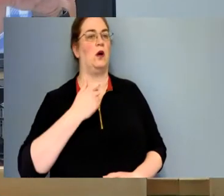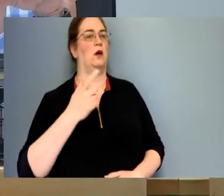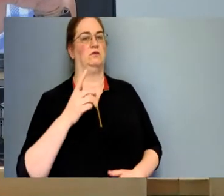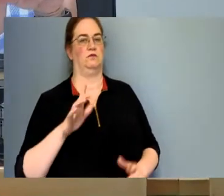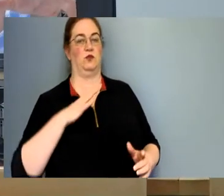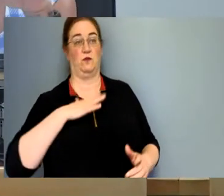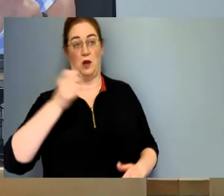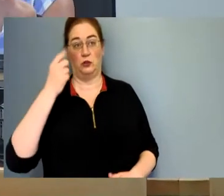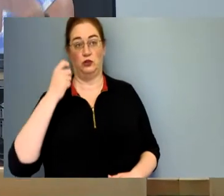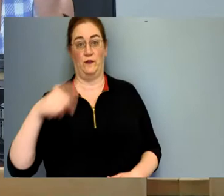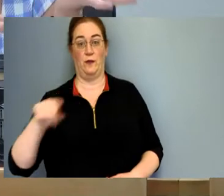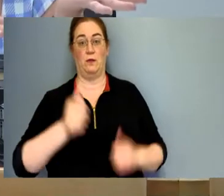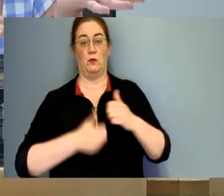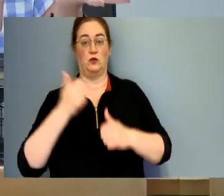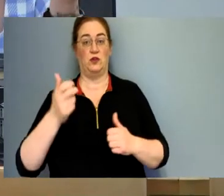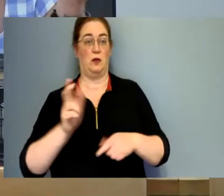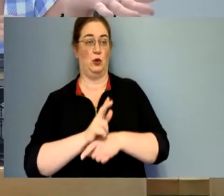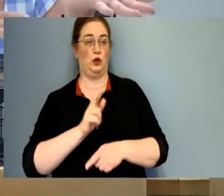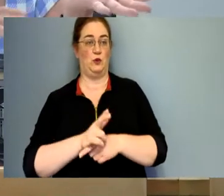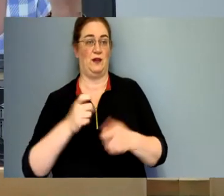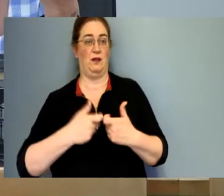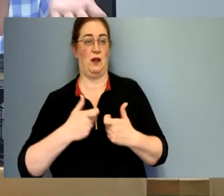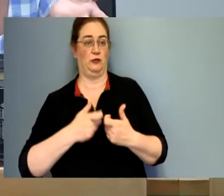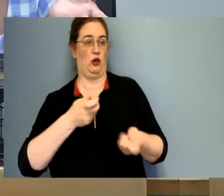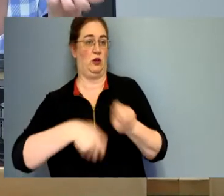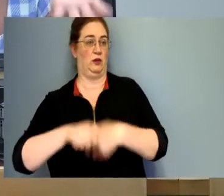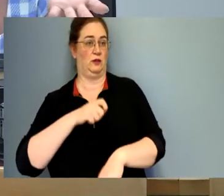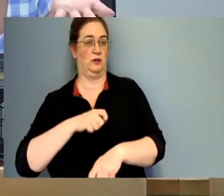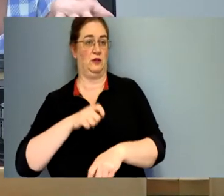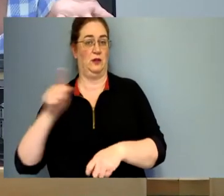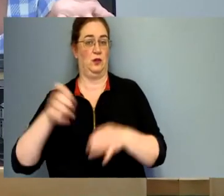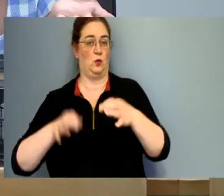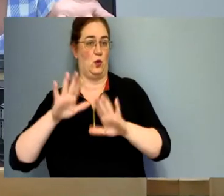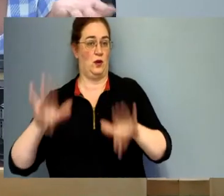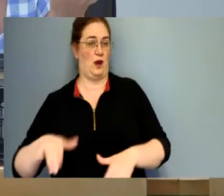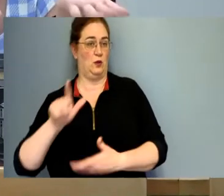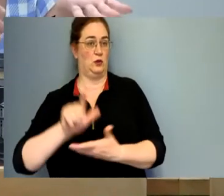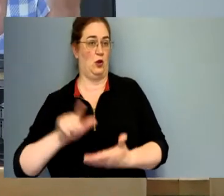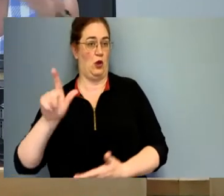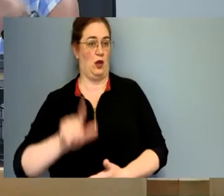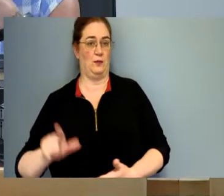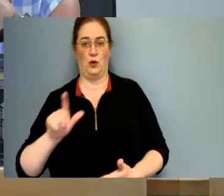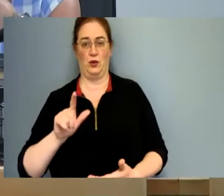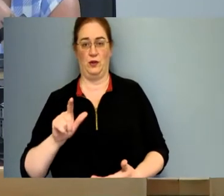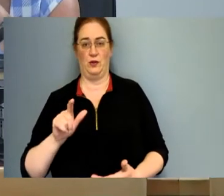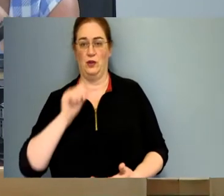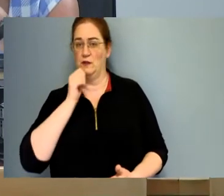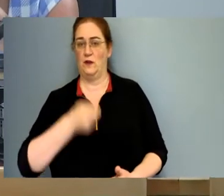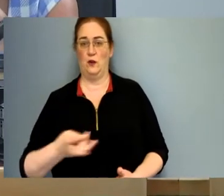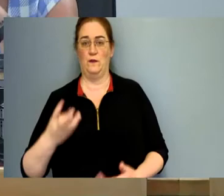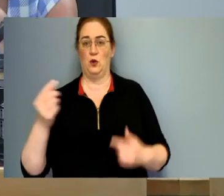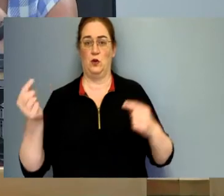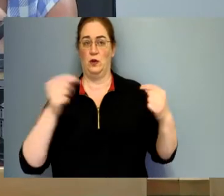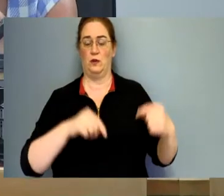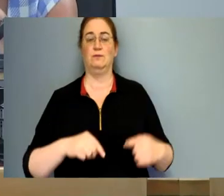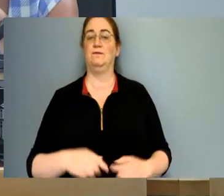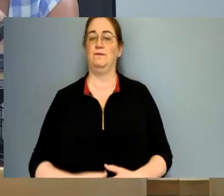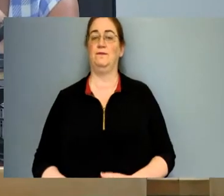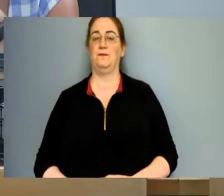what I've understood from them is that most of them are using the electronic version over in the courthouse law library, that there's very few that are coming over